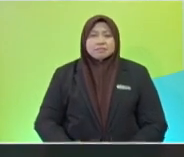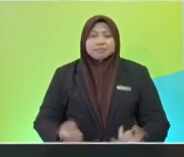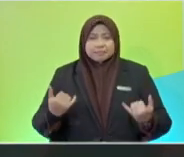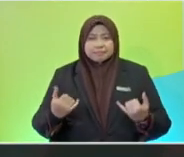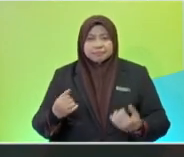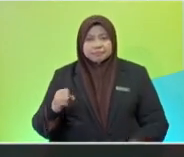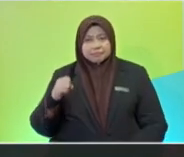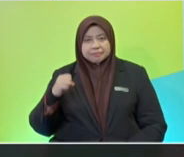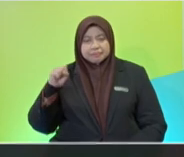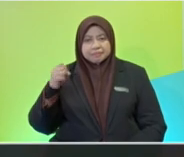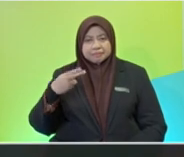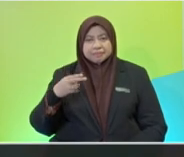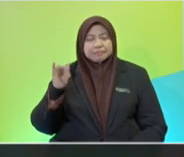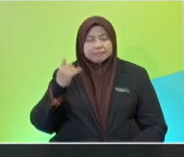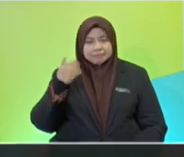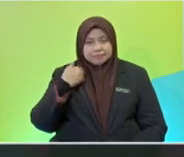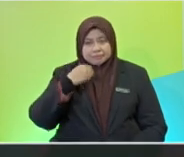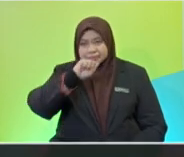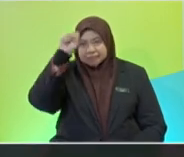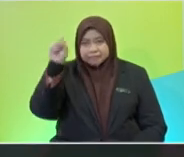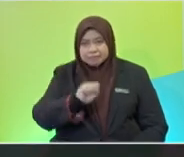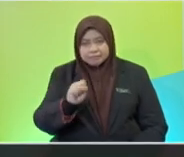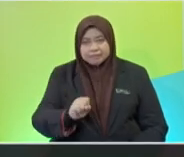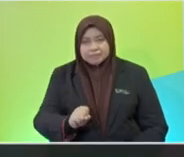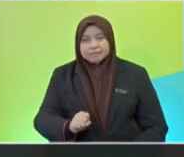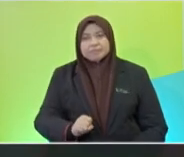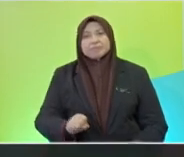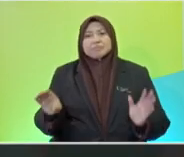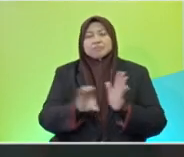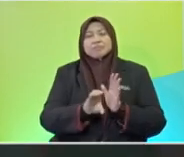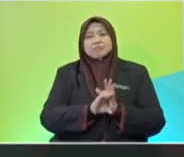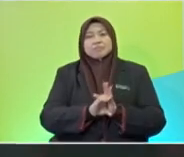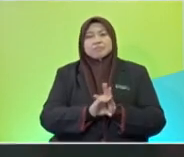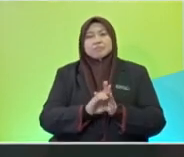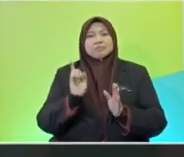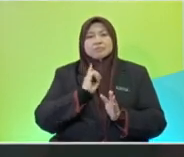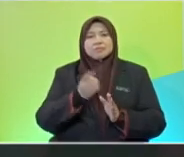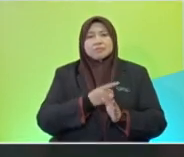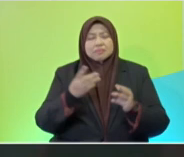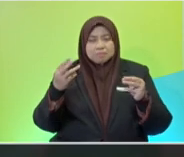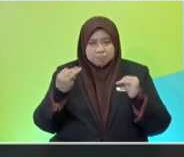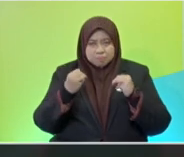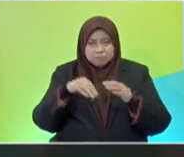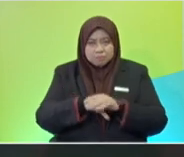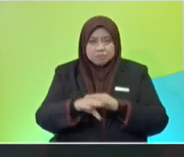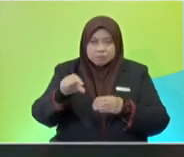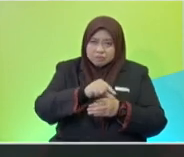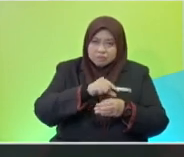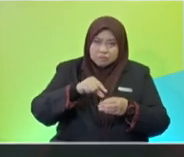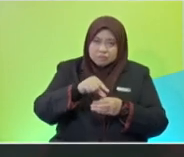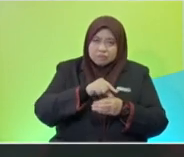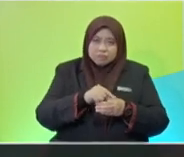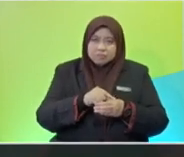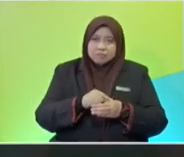yes? I have one question for you. Yes. Okay, let's say we are going to go into a cave. Oh, that's scary. Sunlight